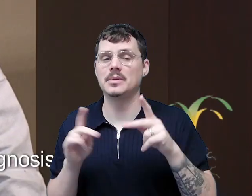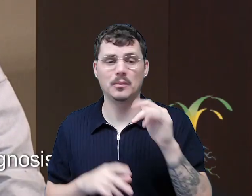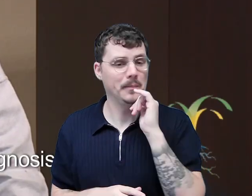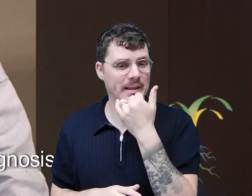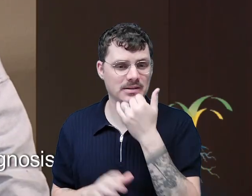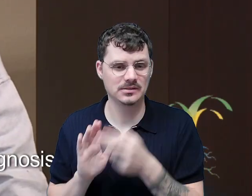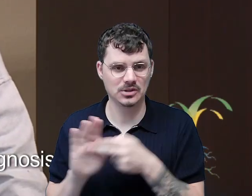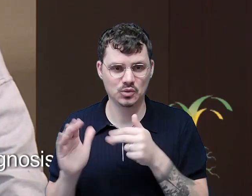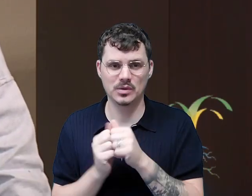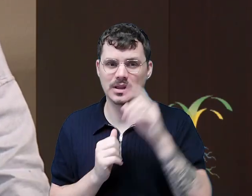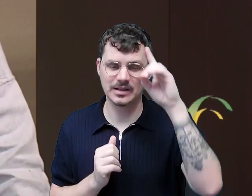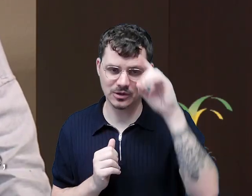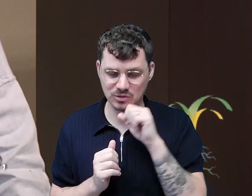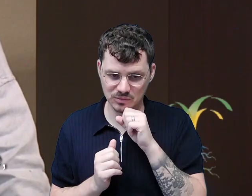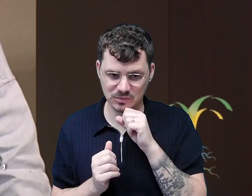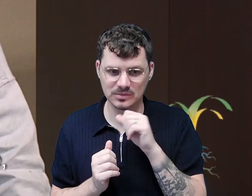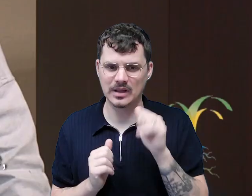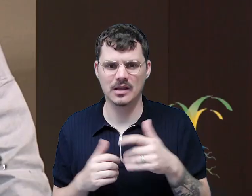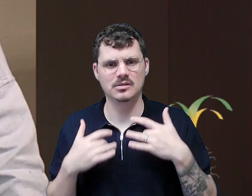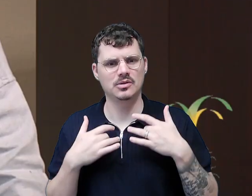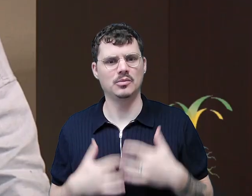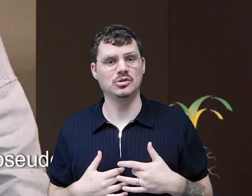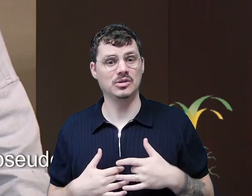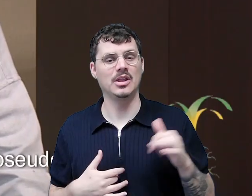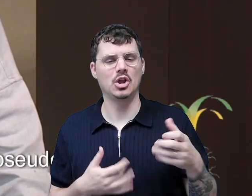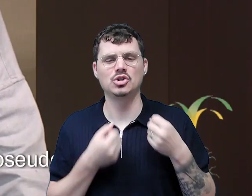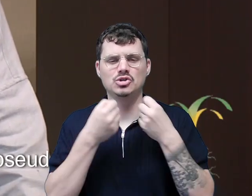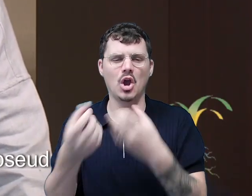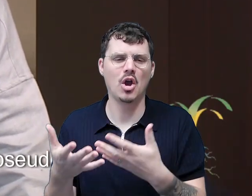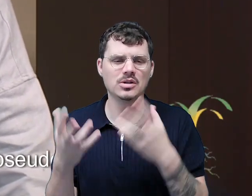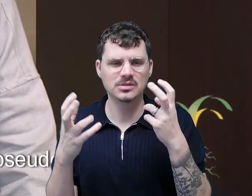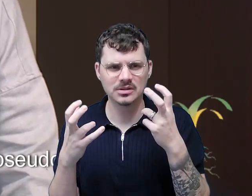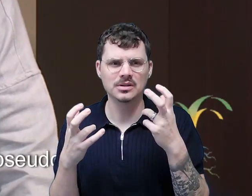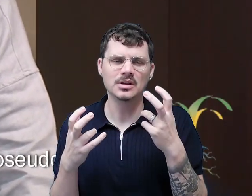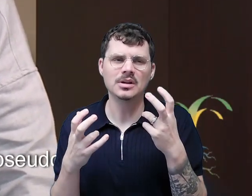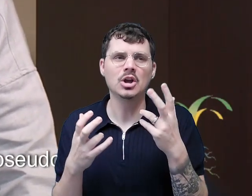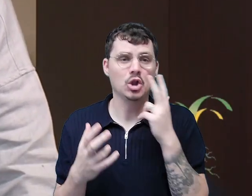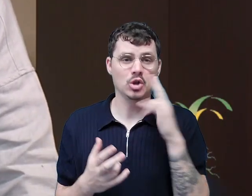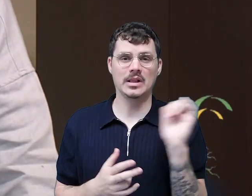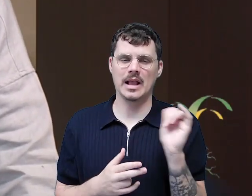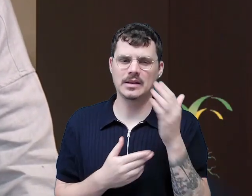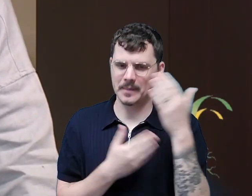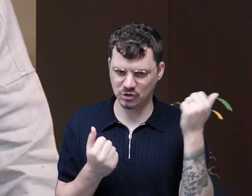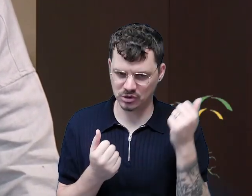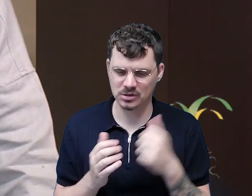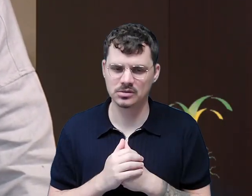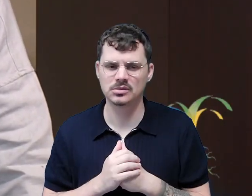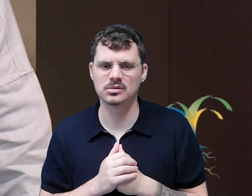common misdiagnosis, people with Down syndrome, depression causing what's called pseudo-dementia.